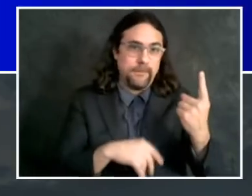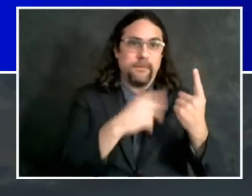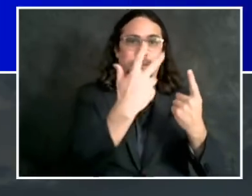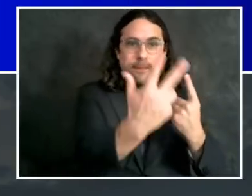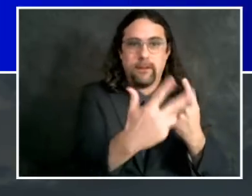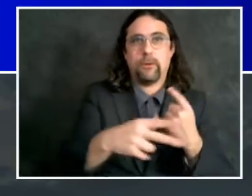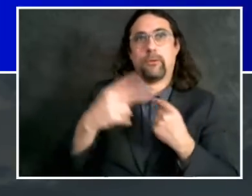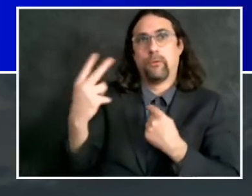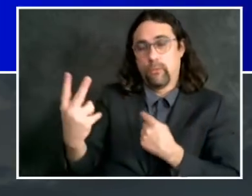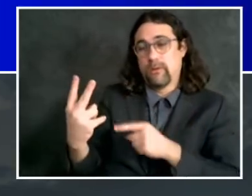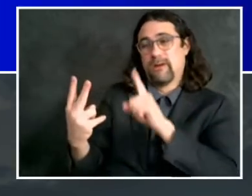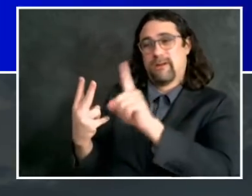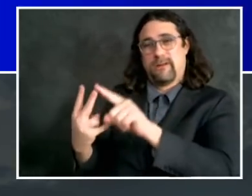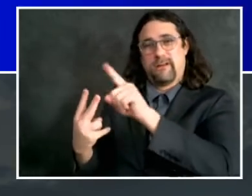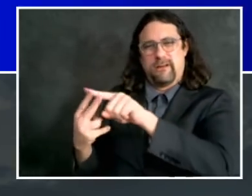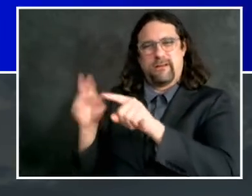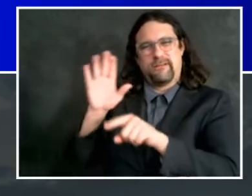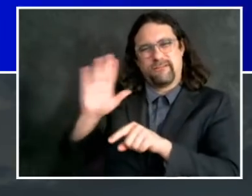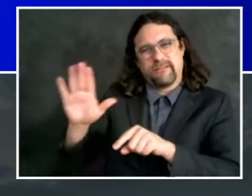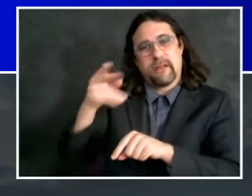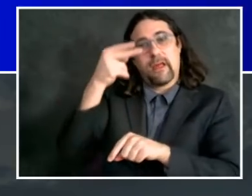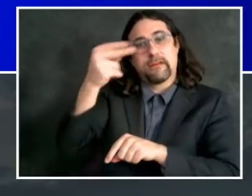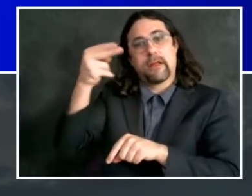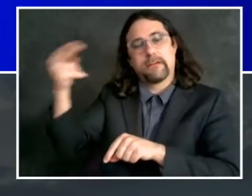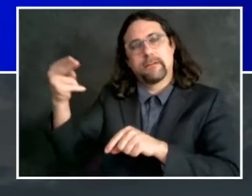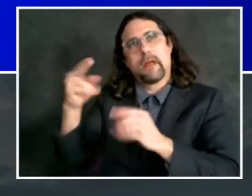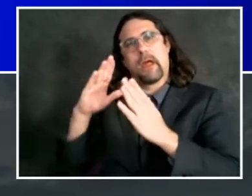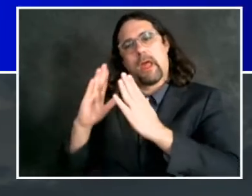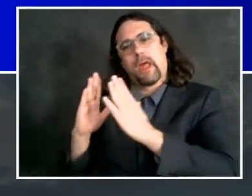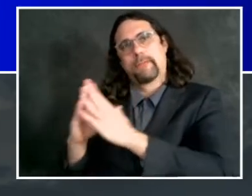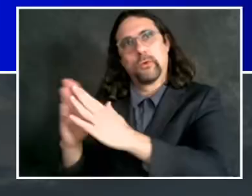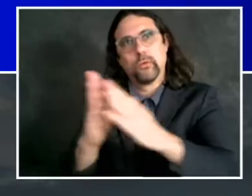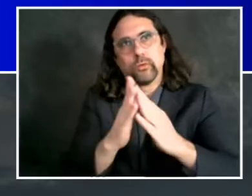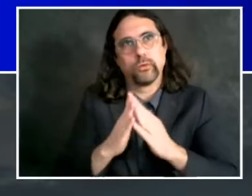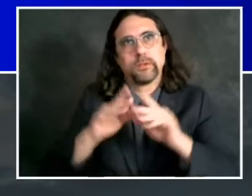in Inwood in Manhattan.